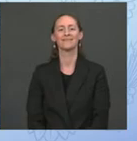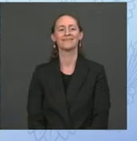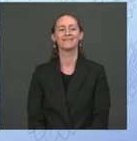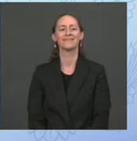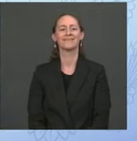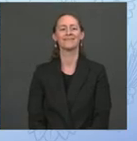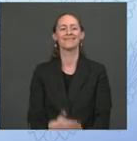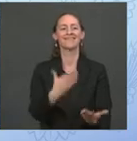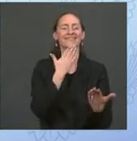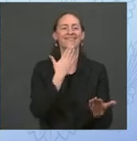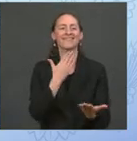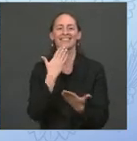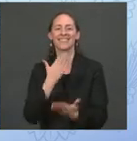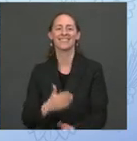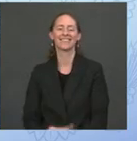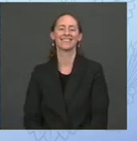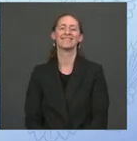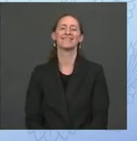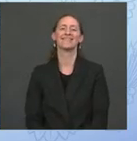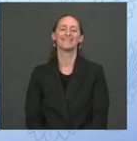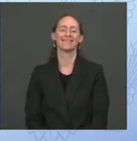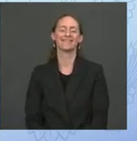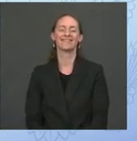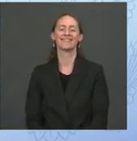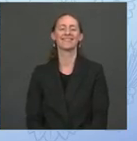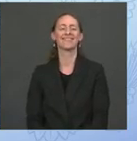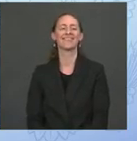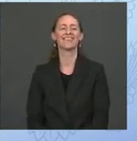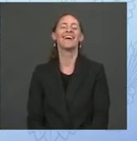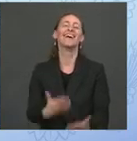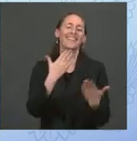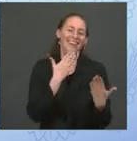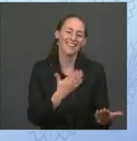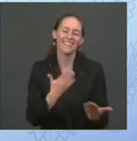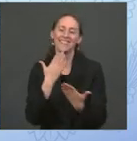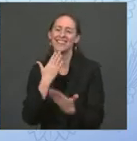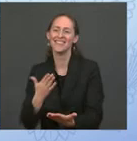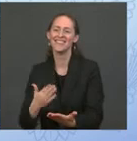Thank you. Oh, thank you. Thank you very much.